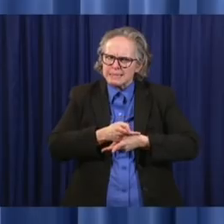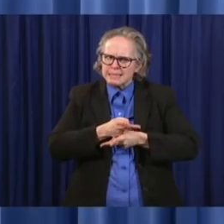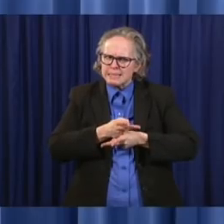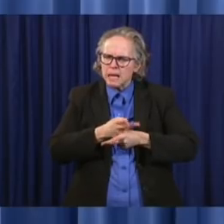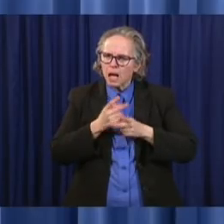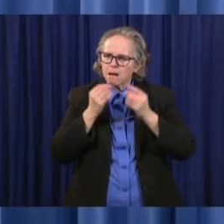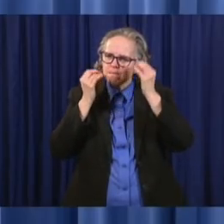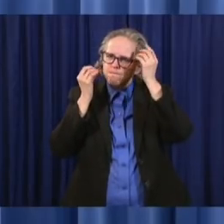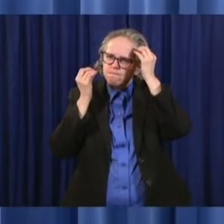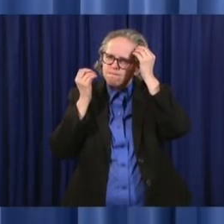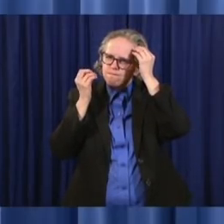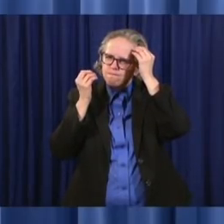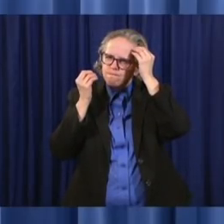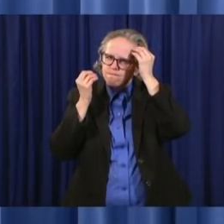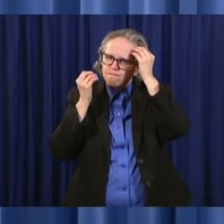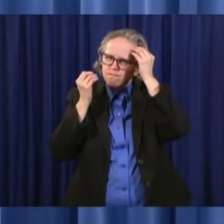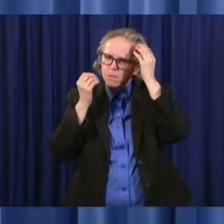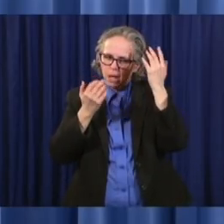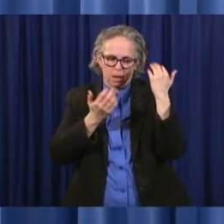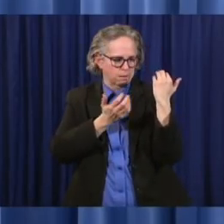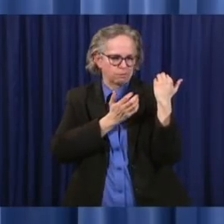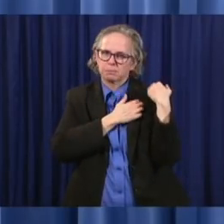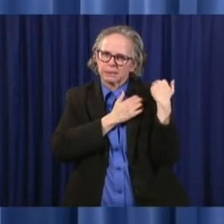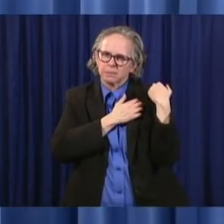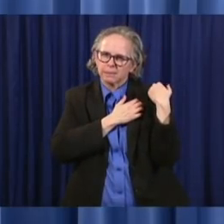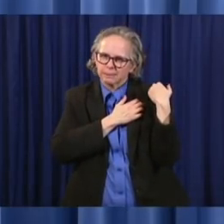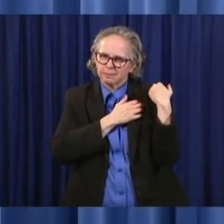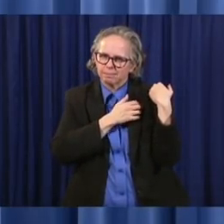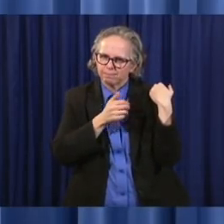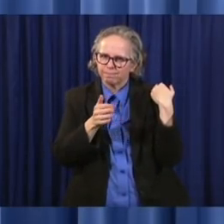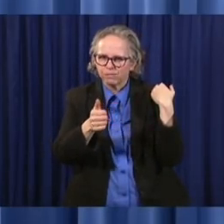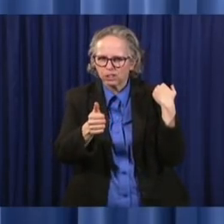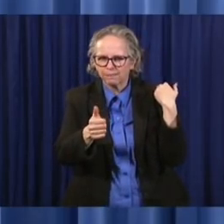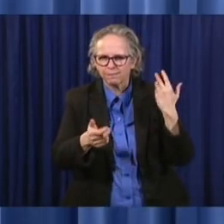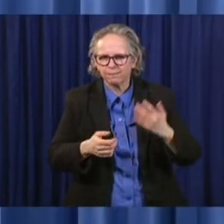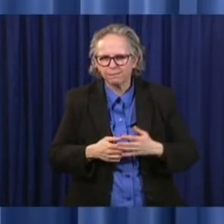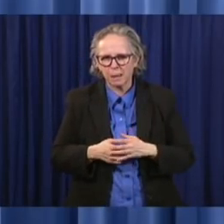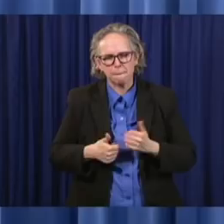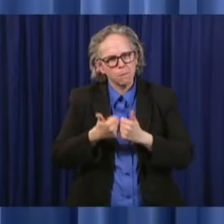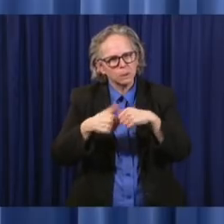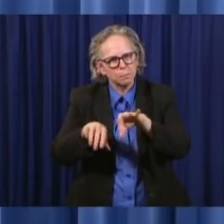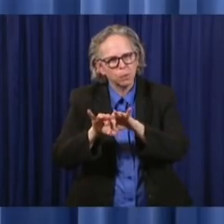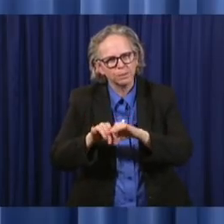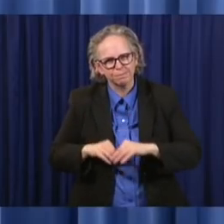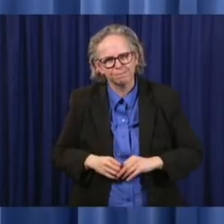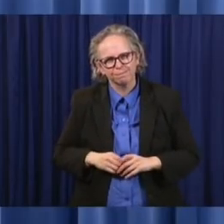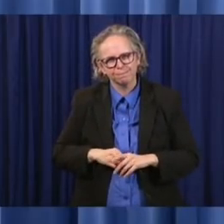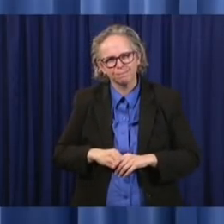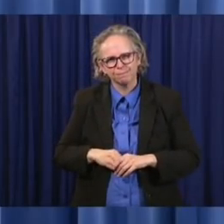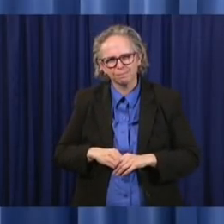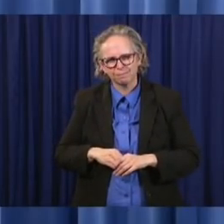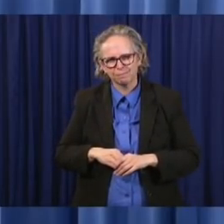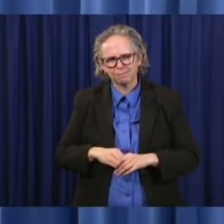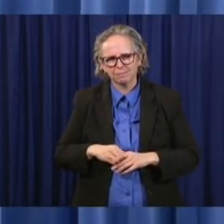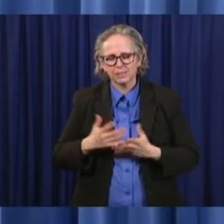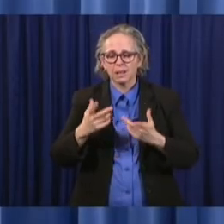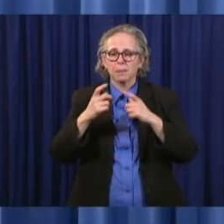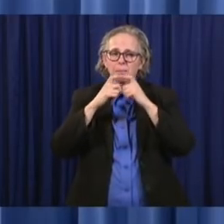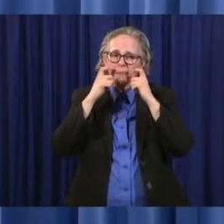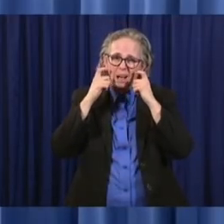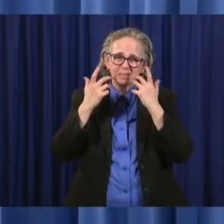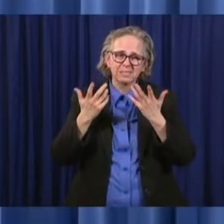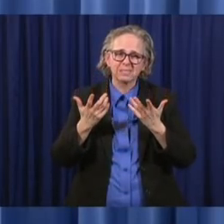that's really the most important thing. We talk a lot about masks, and I understand that for some people they